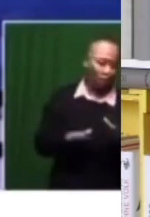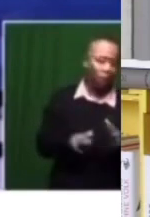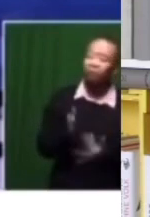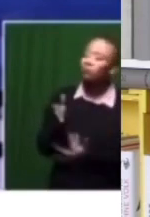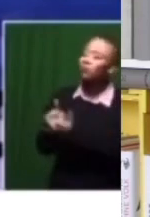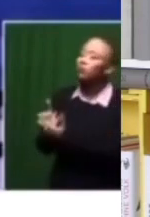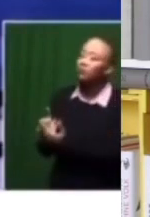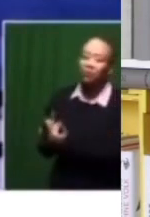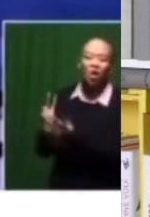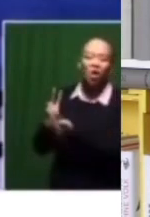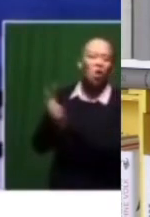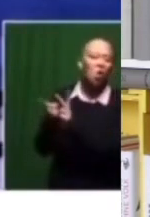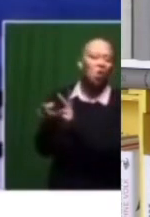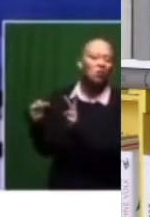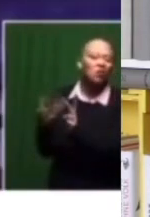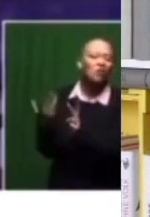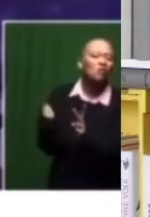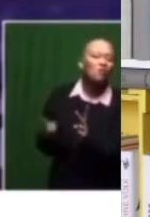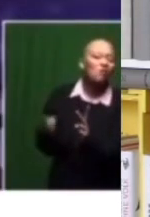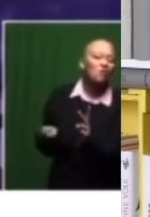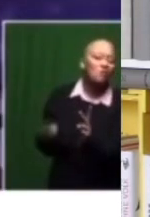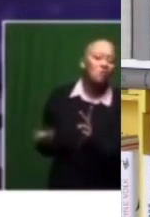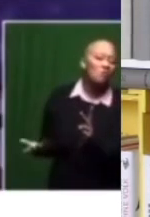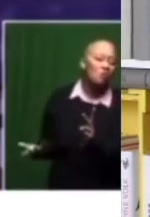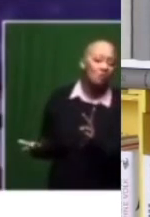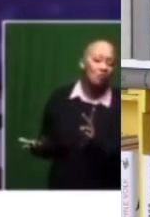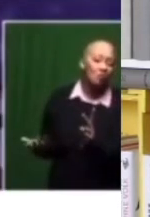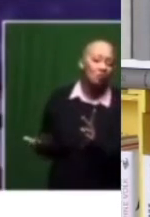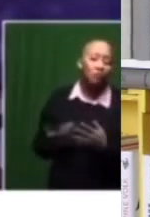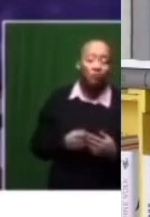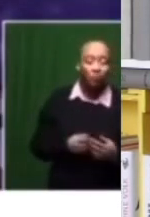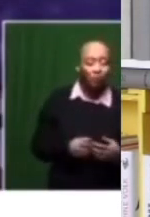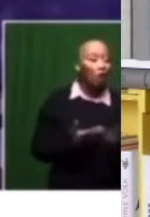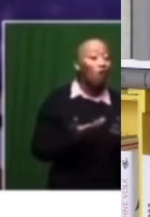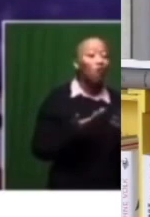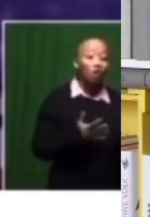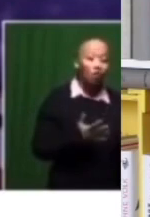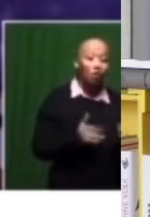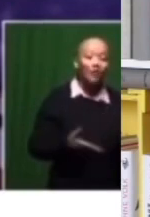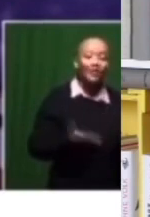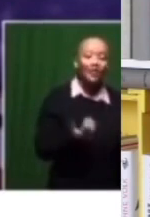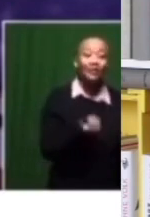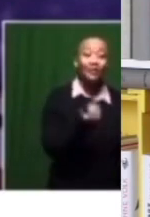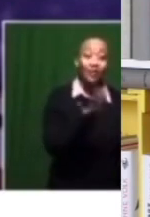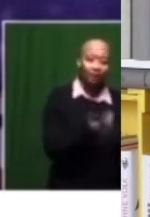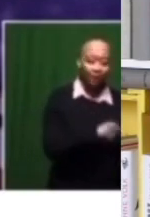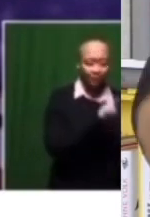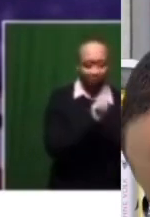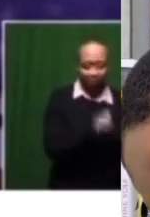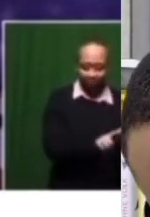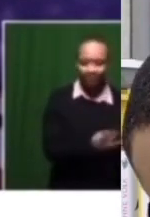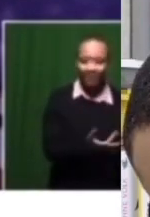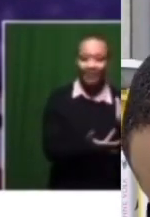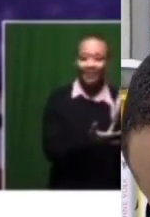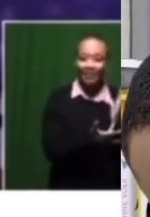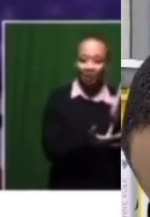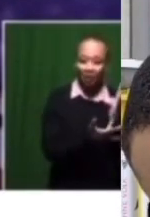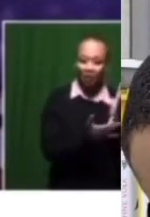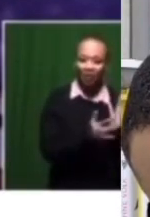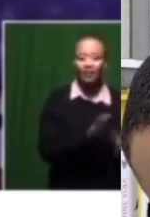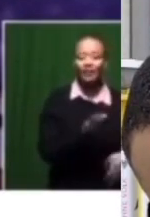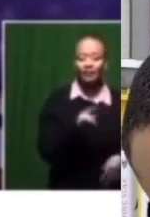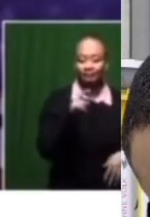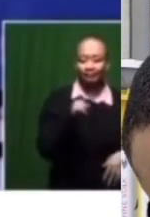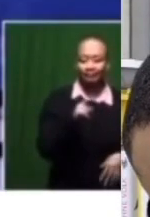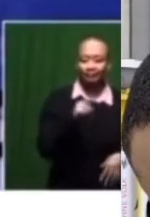would this loan potentially be for? It is for service delivery issues. It is for technologies, for smart city, where we